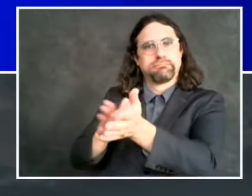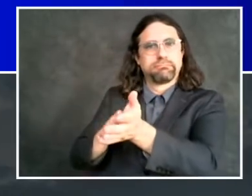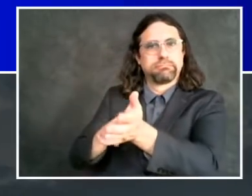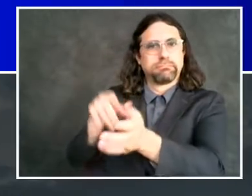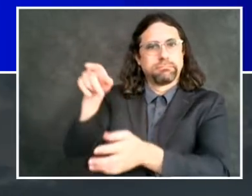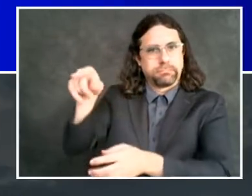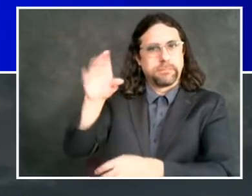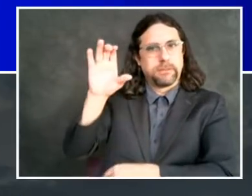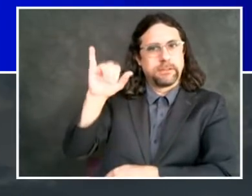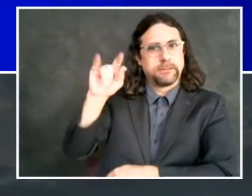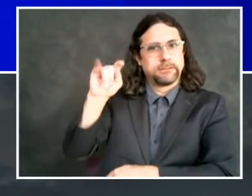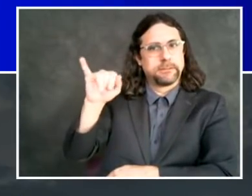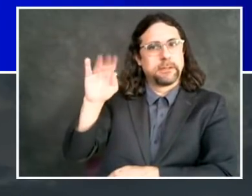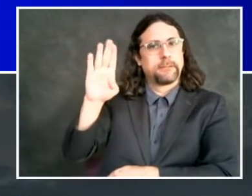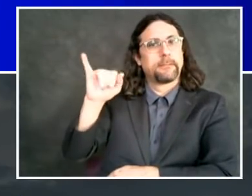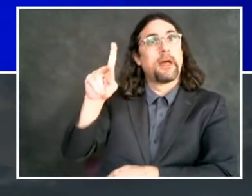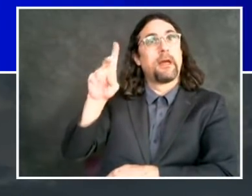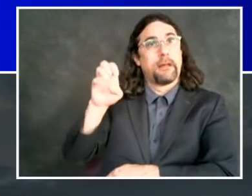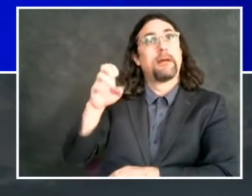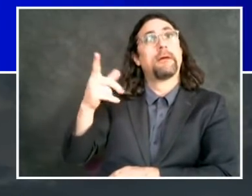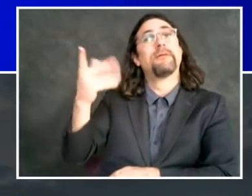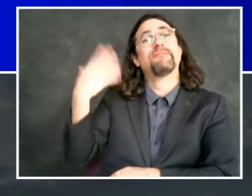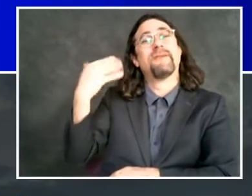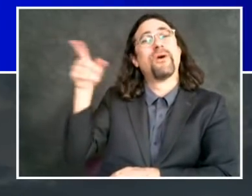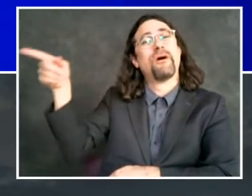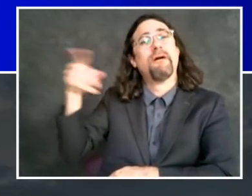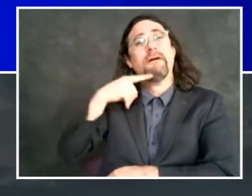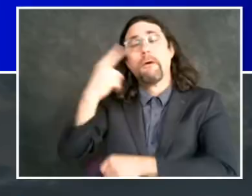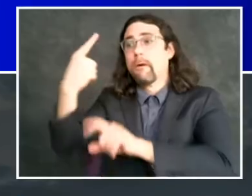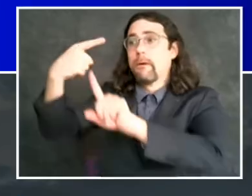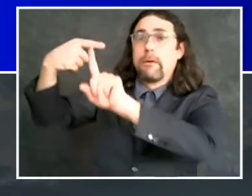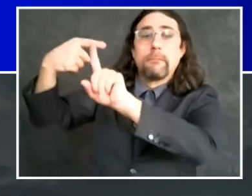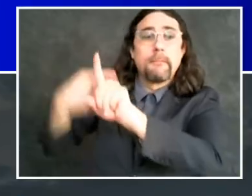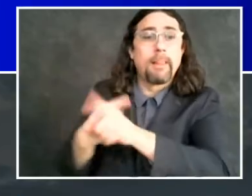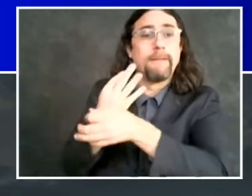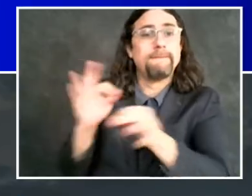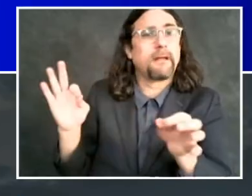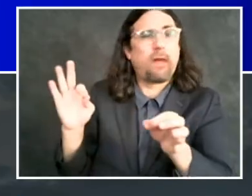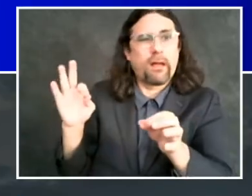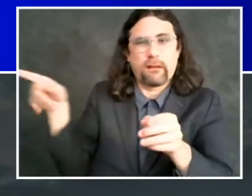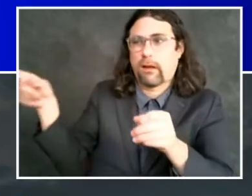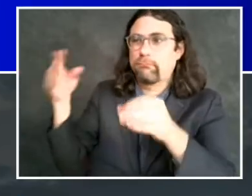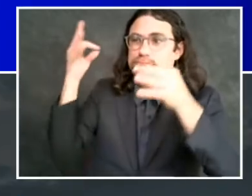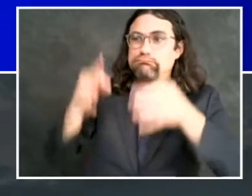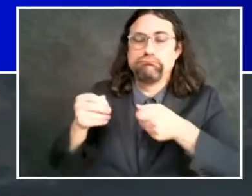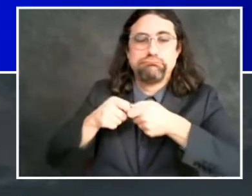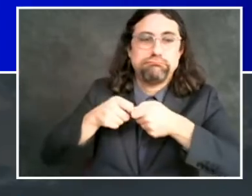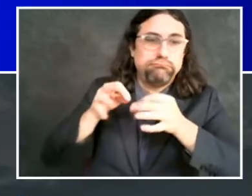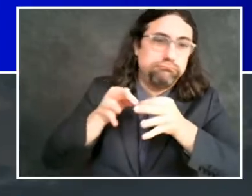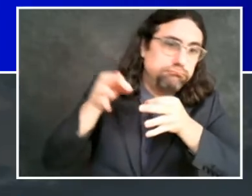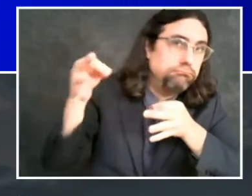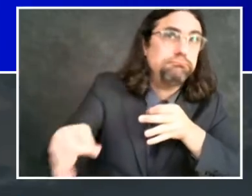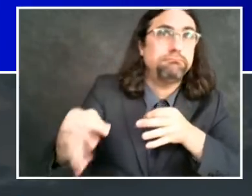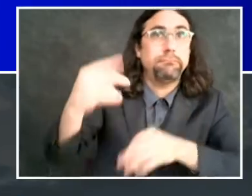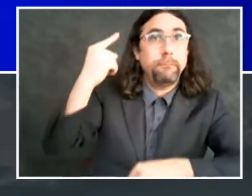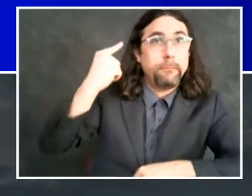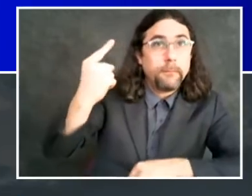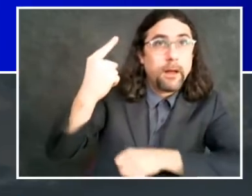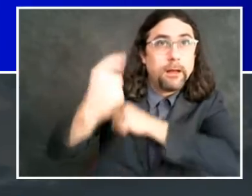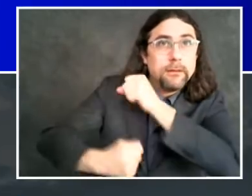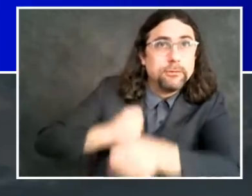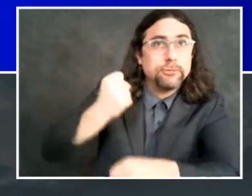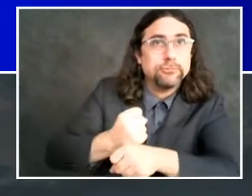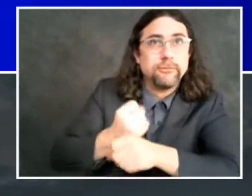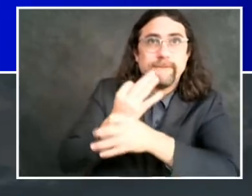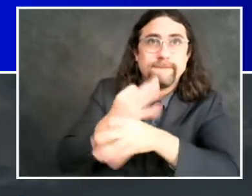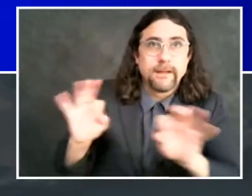folks at Citi, which provided, and MasterCard, both Citi and MasterCard have provided tremendous support, $1